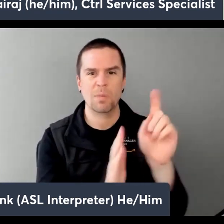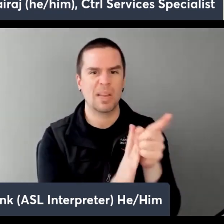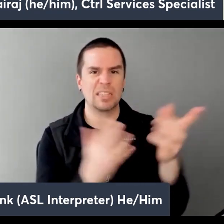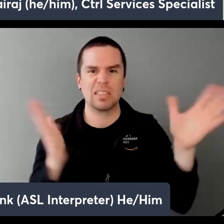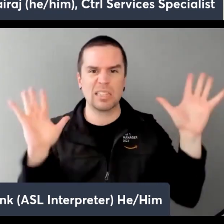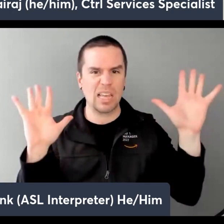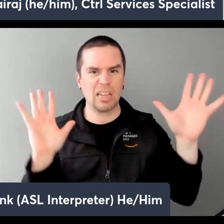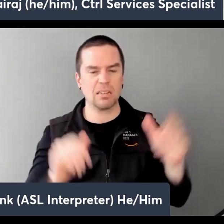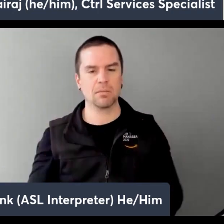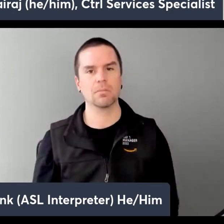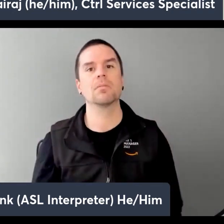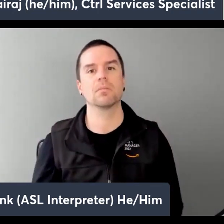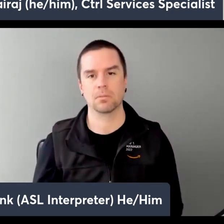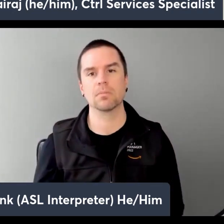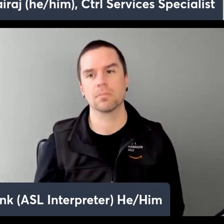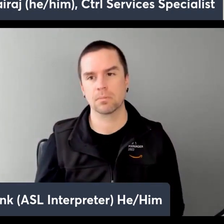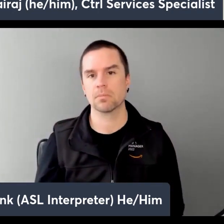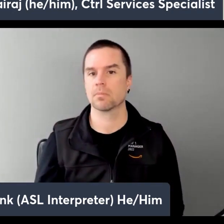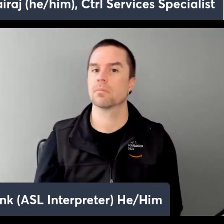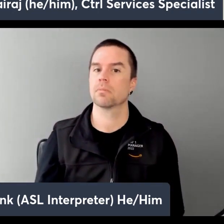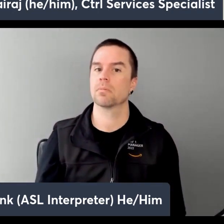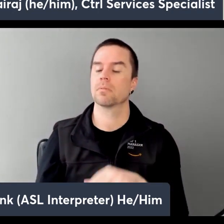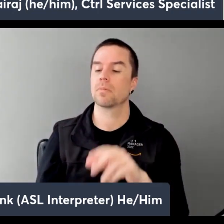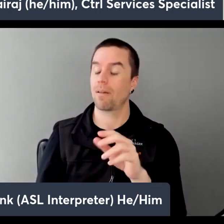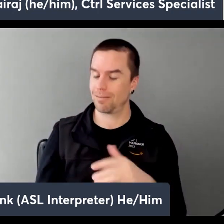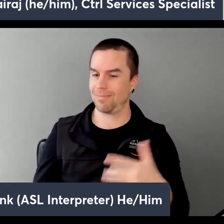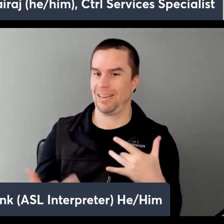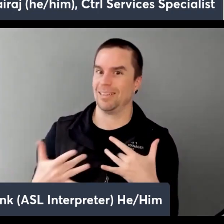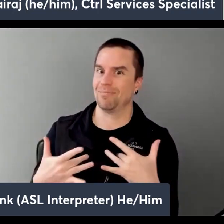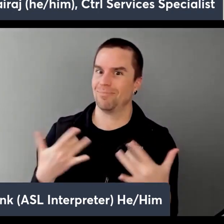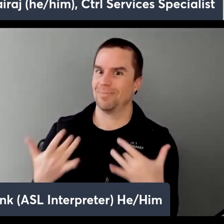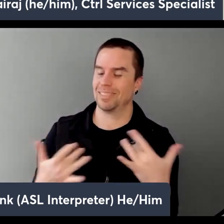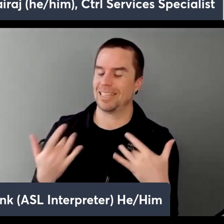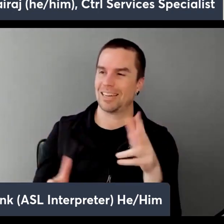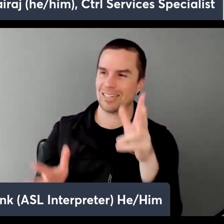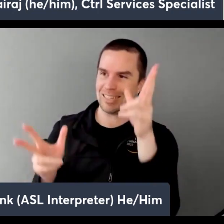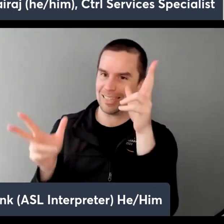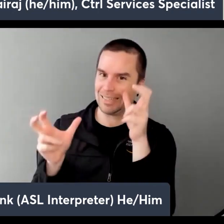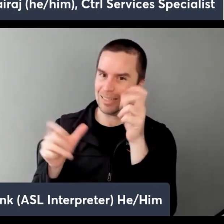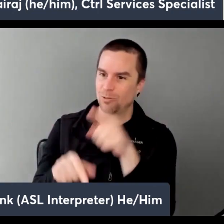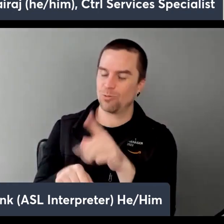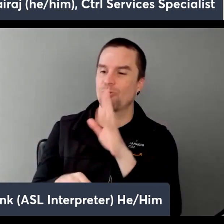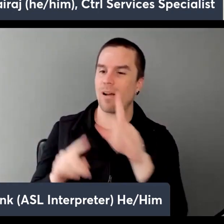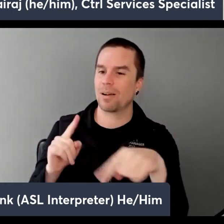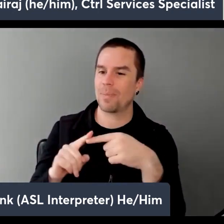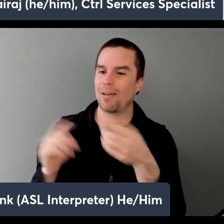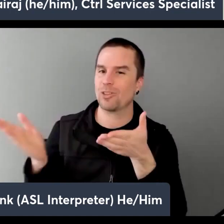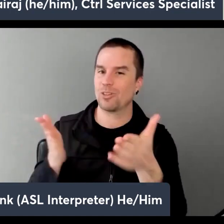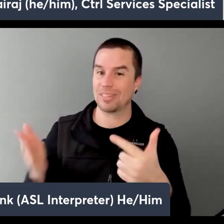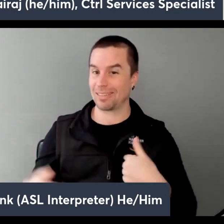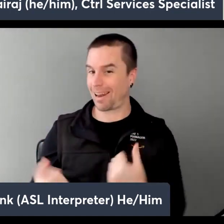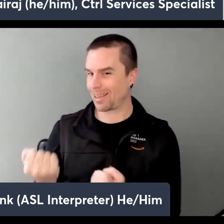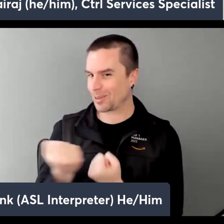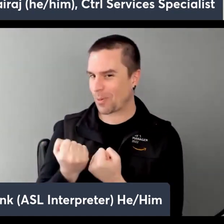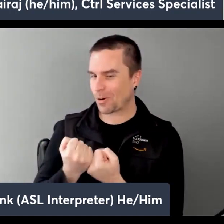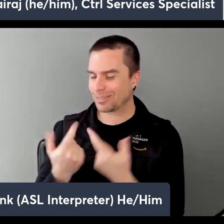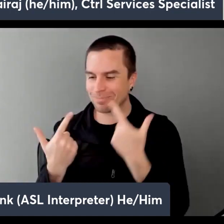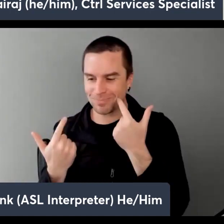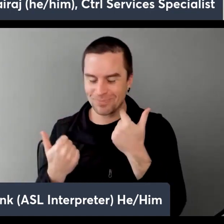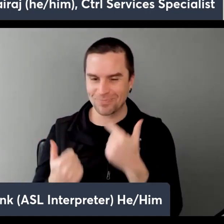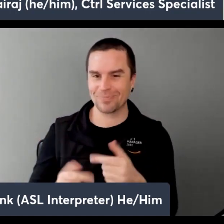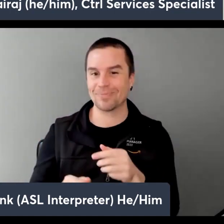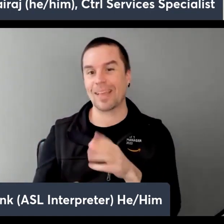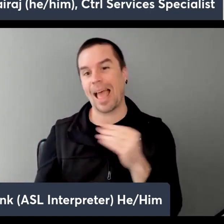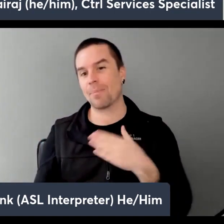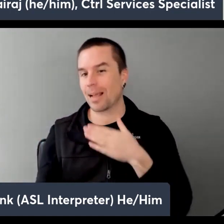box. Yeah. And by the way, Gaurav, I'm getting excited just listening to you talk about some of the services I support and specialize